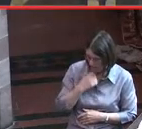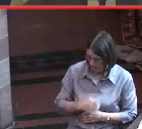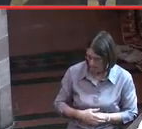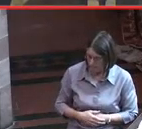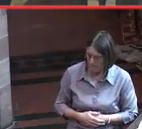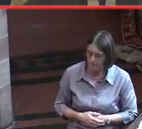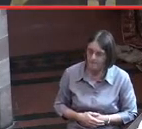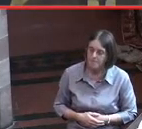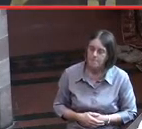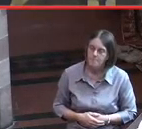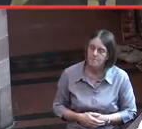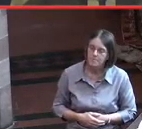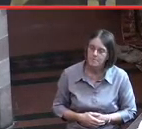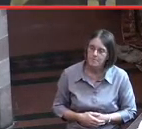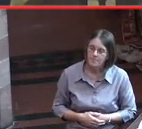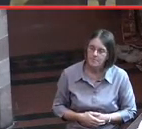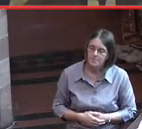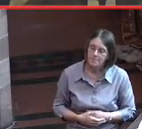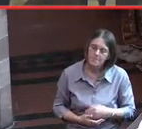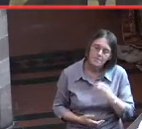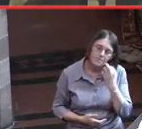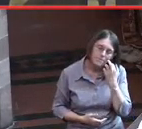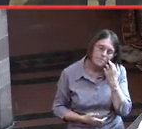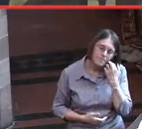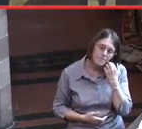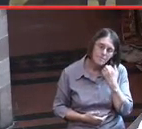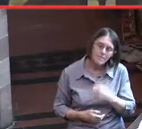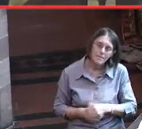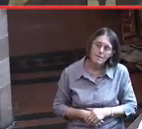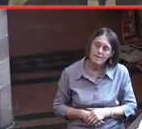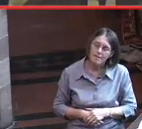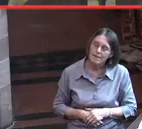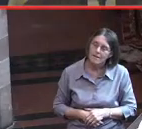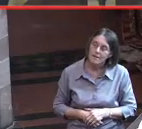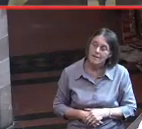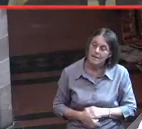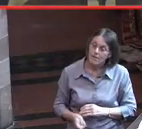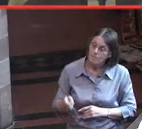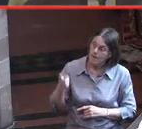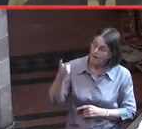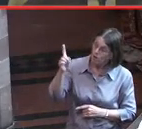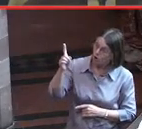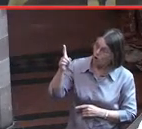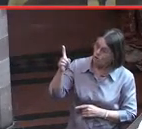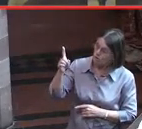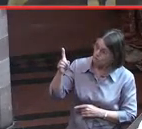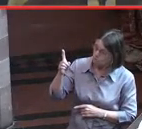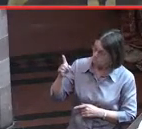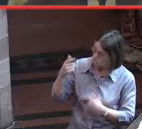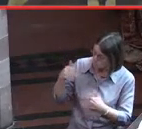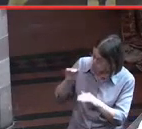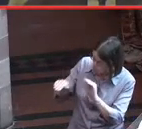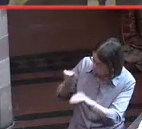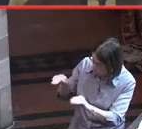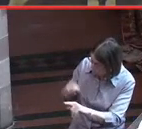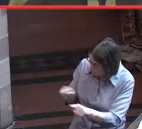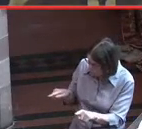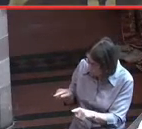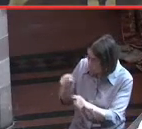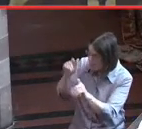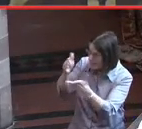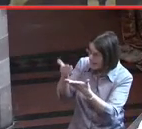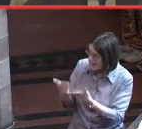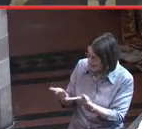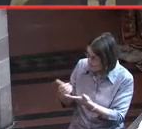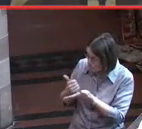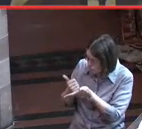will. May God, who has called you to this ministry, give you grace and power to do